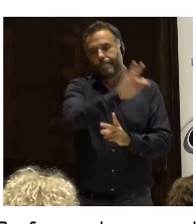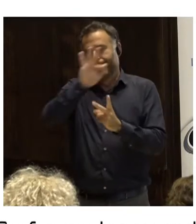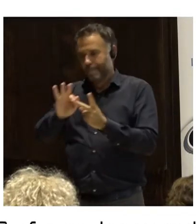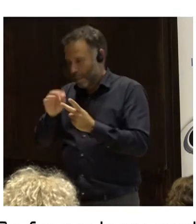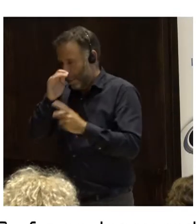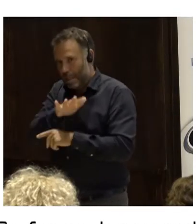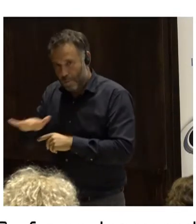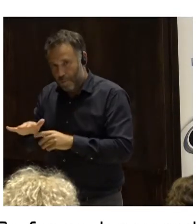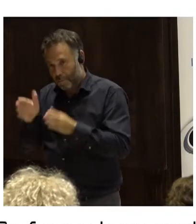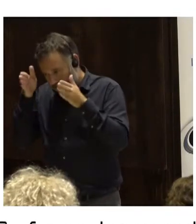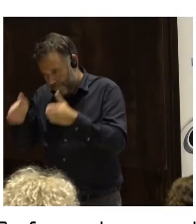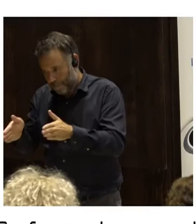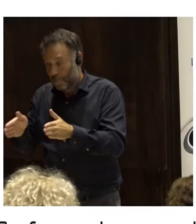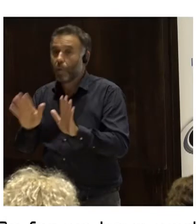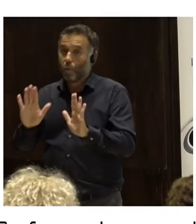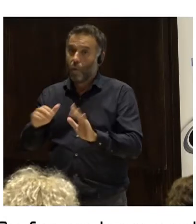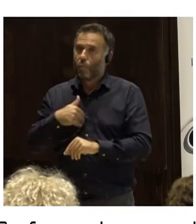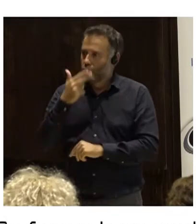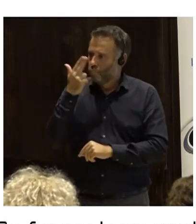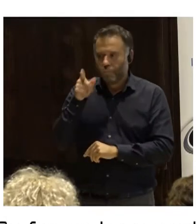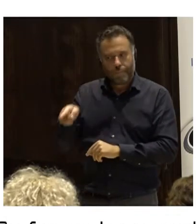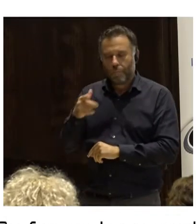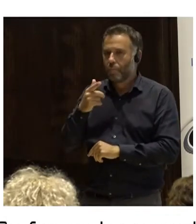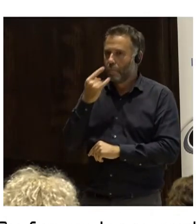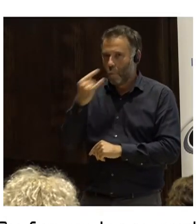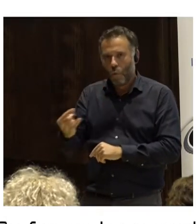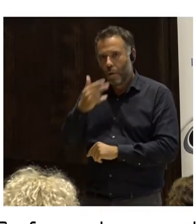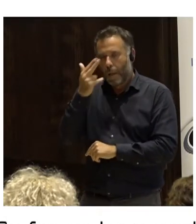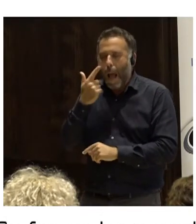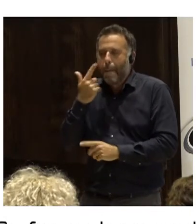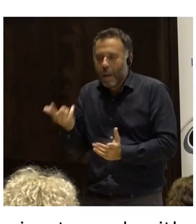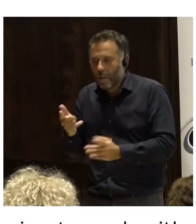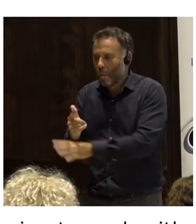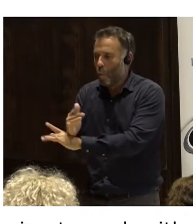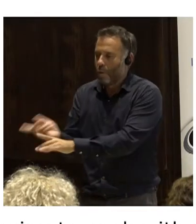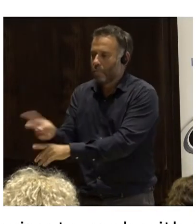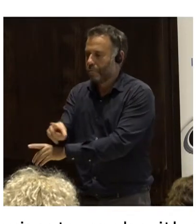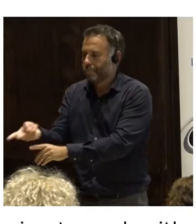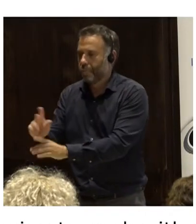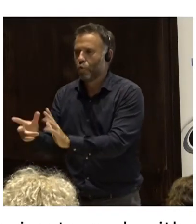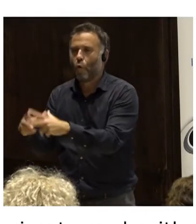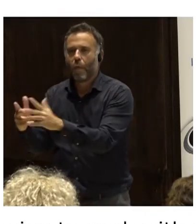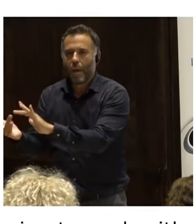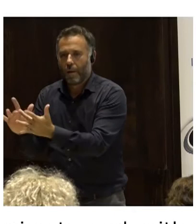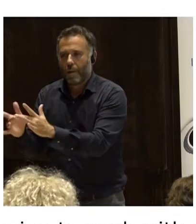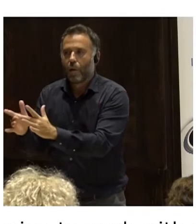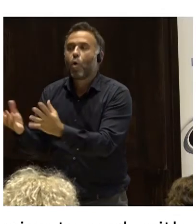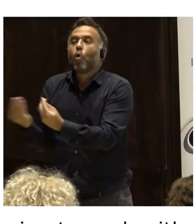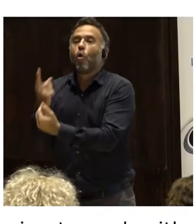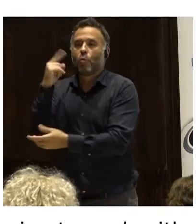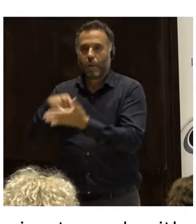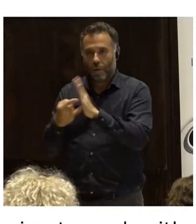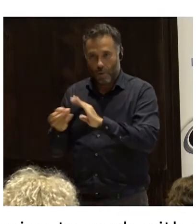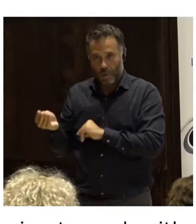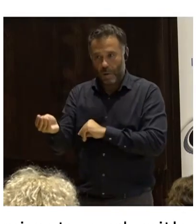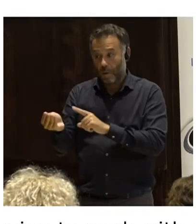pretty exciting, and the technology does help with some possibilities.